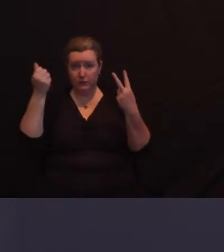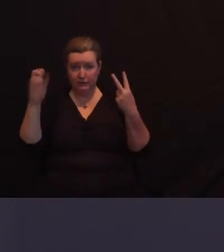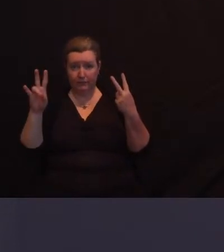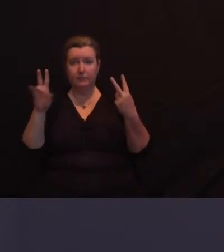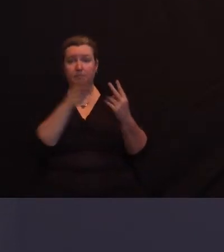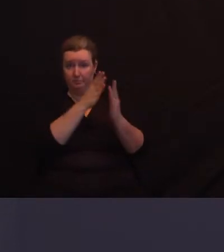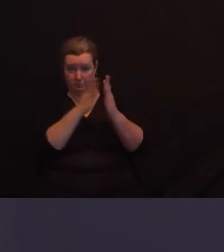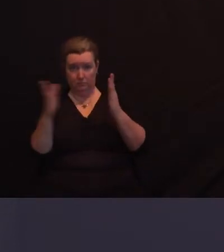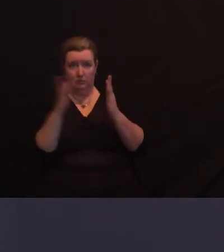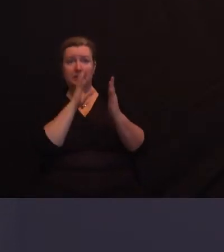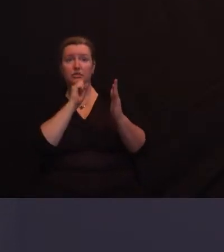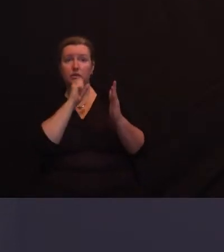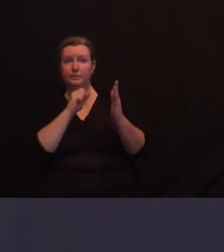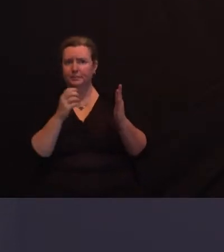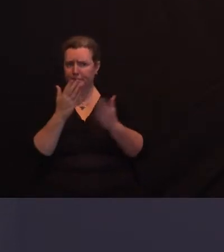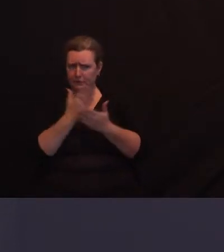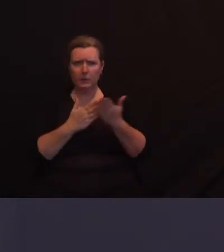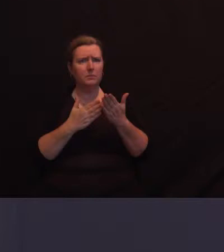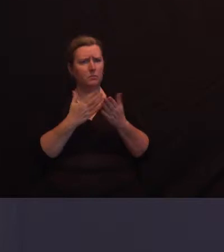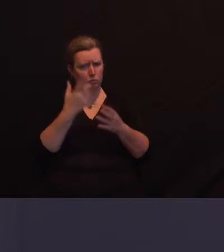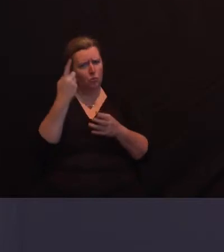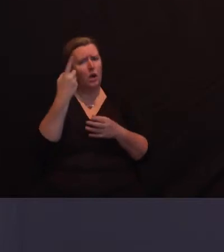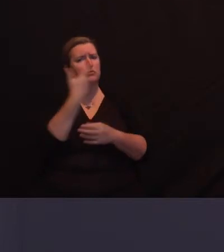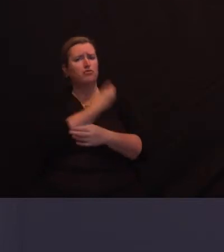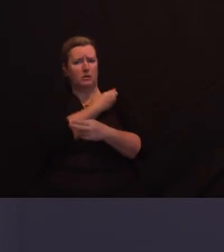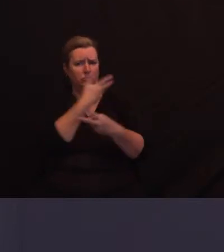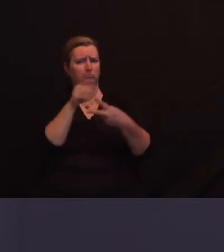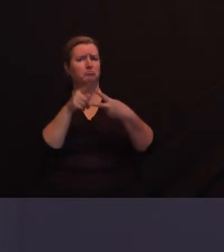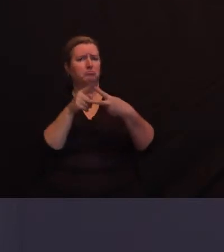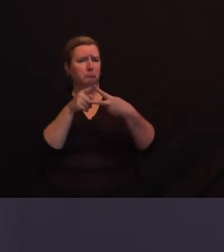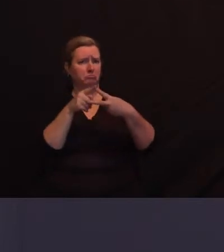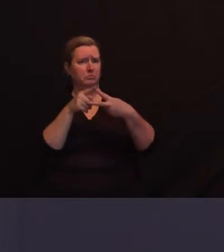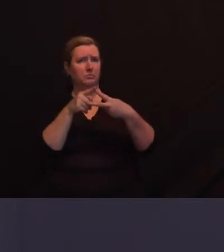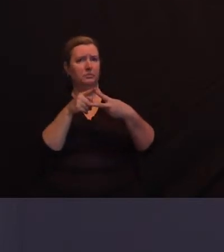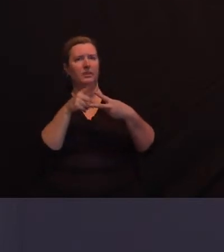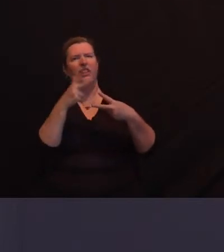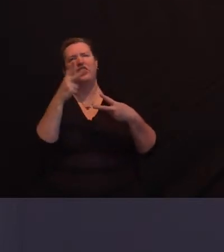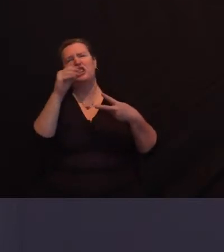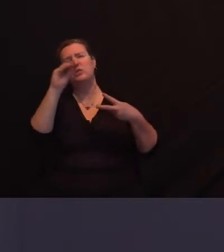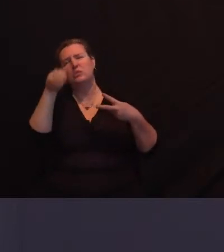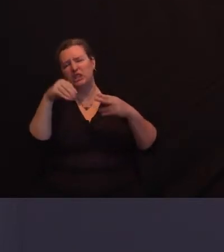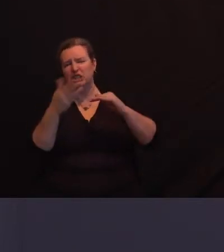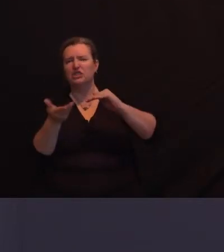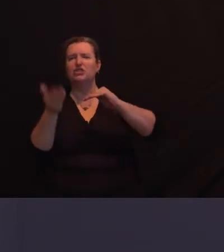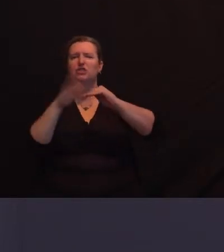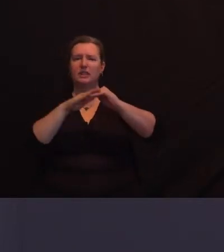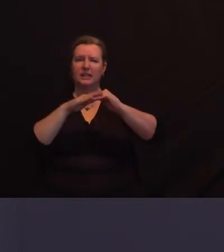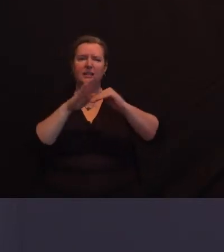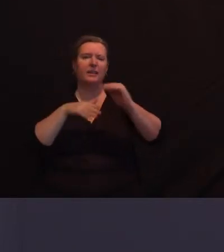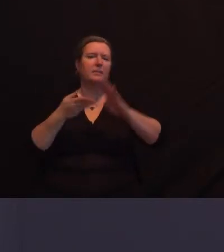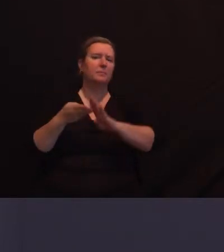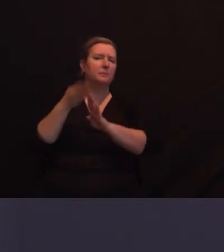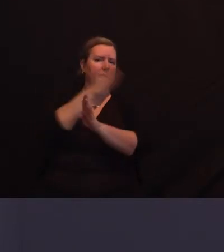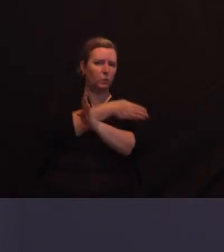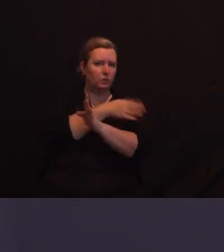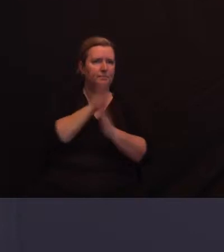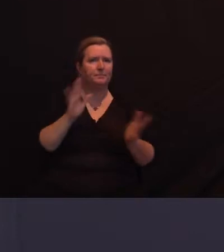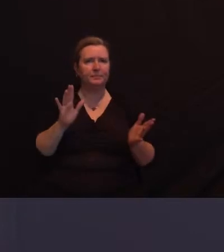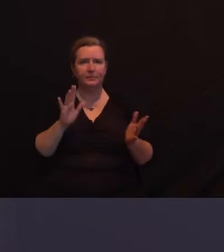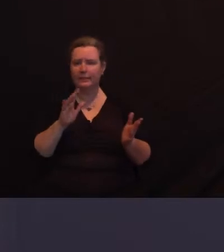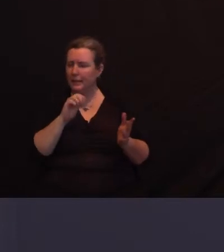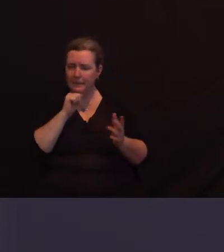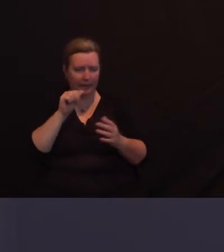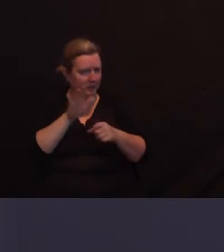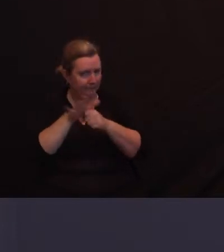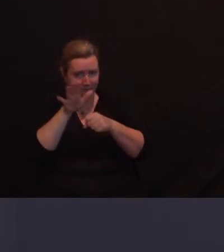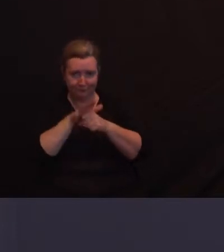least 1 dose, and that represents a 3% increase in the last week. But we must do better. Schools open